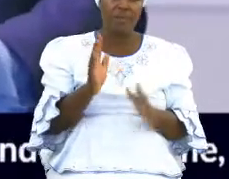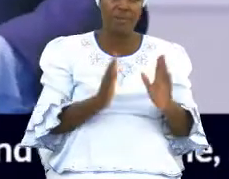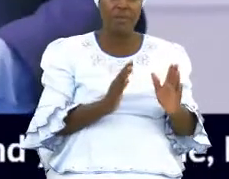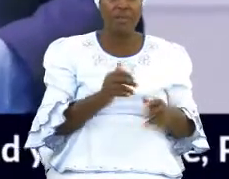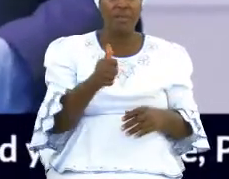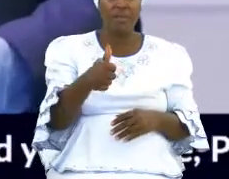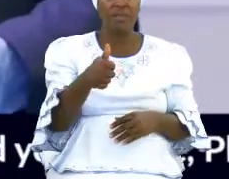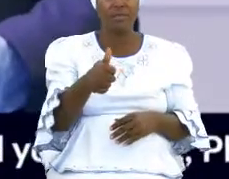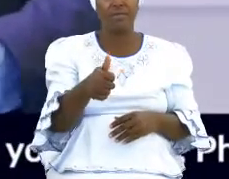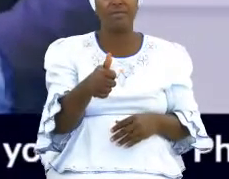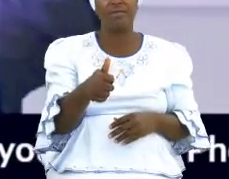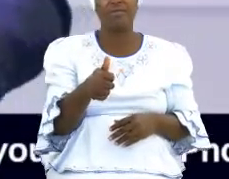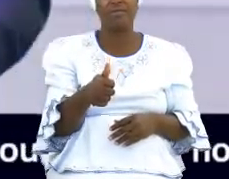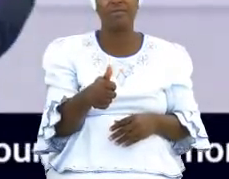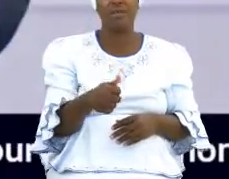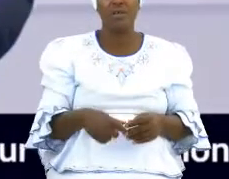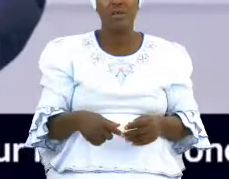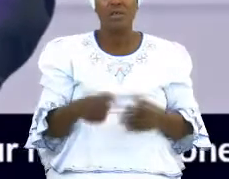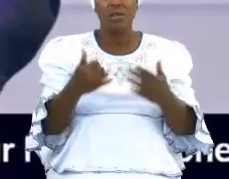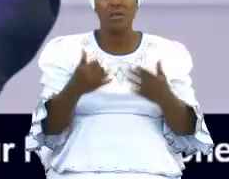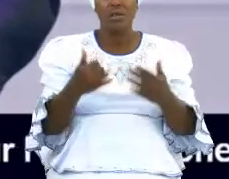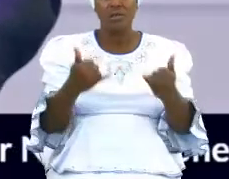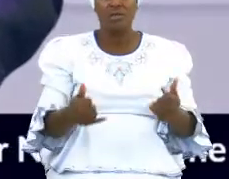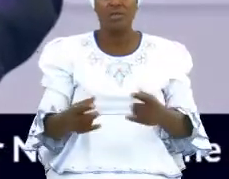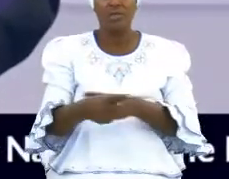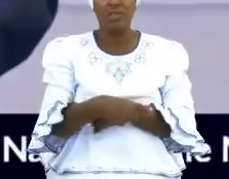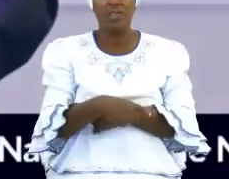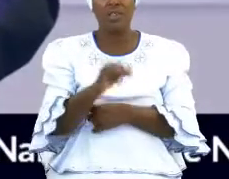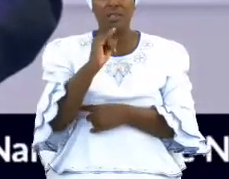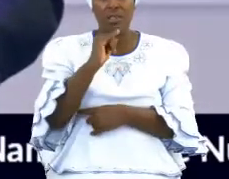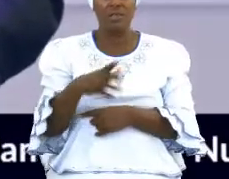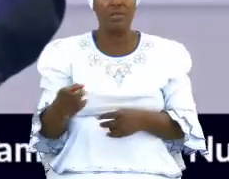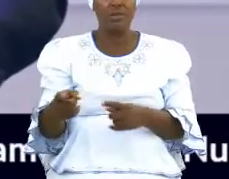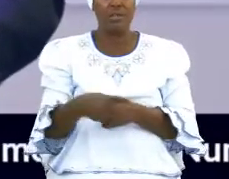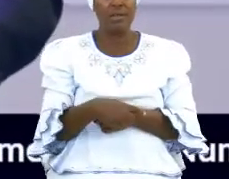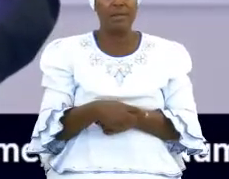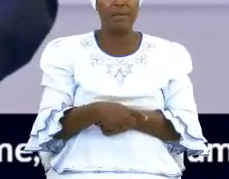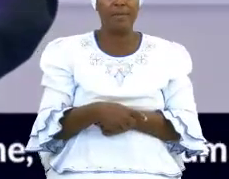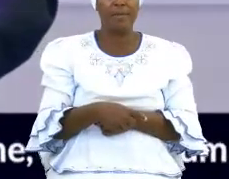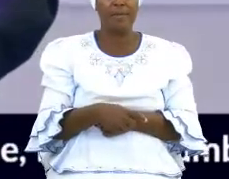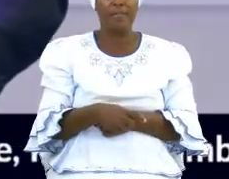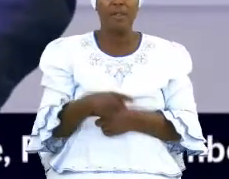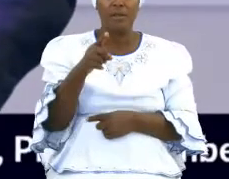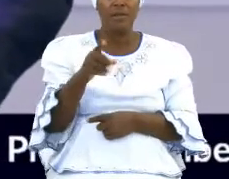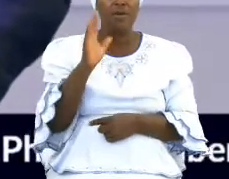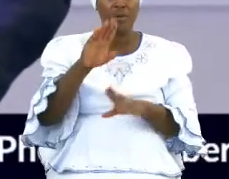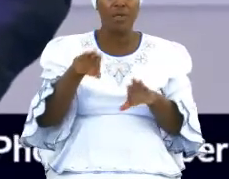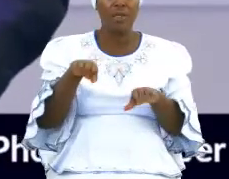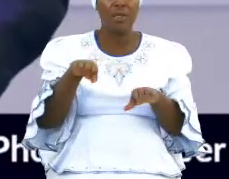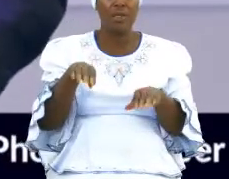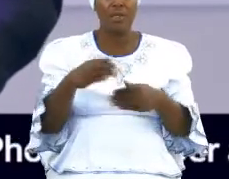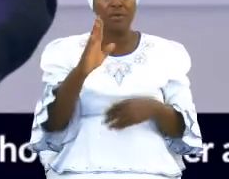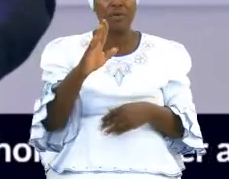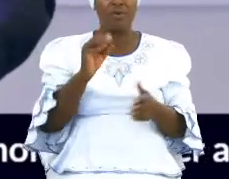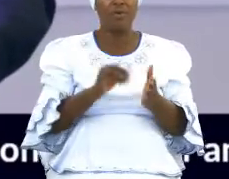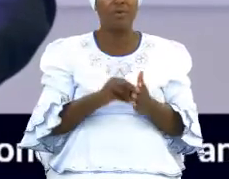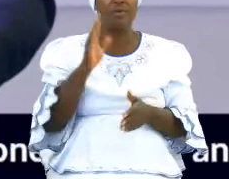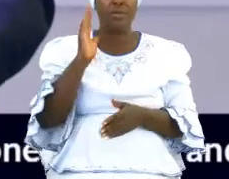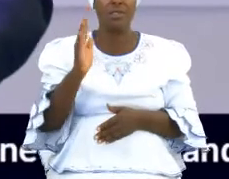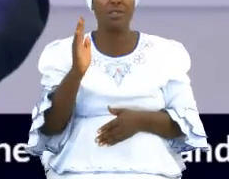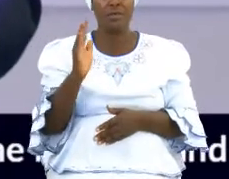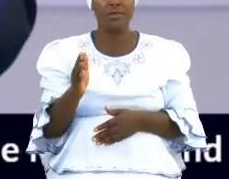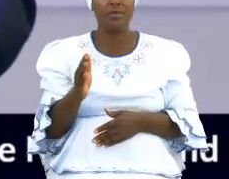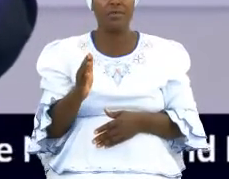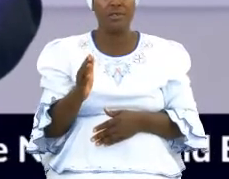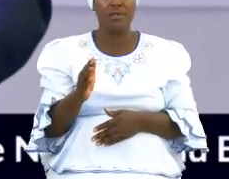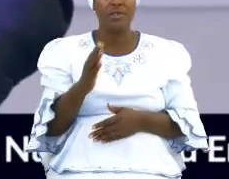Today, this night is your night. You are going to give your own testimony. Something is going to happen.